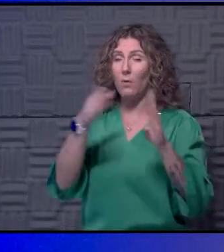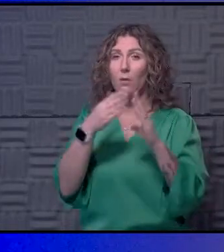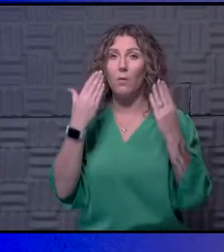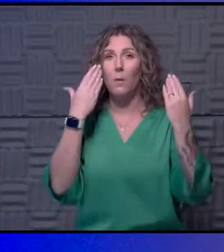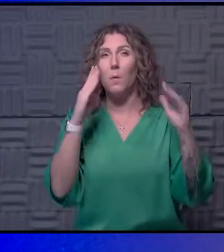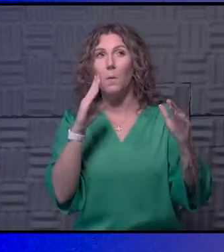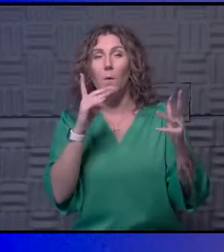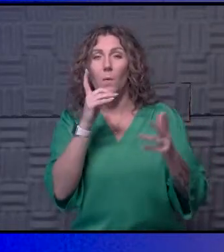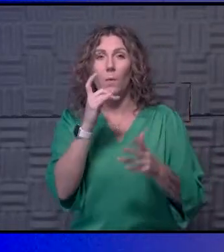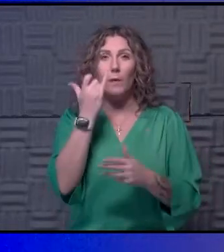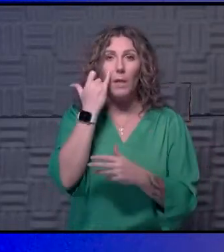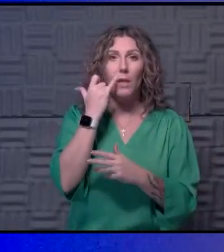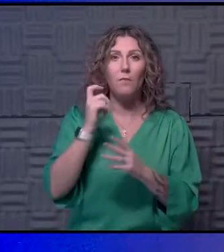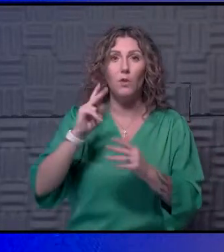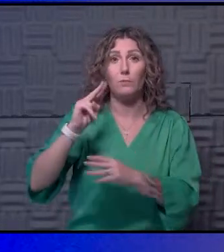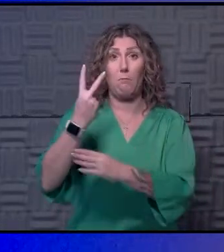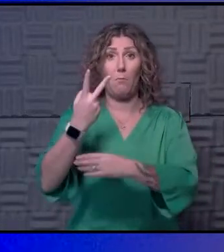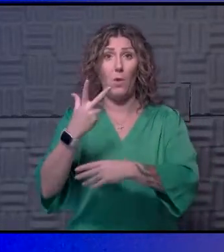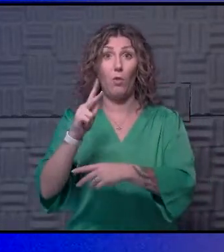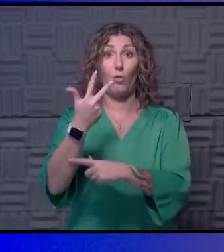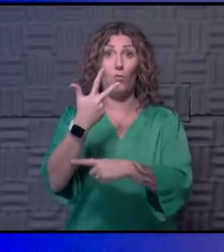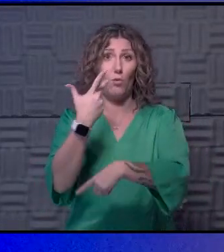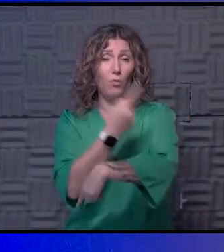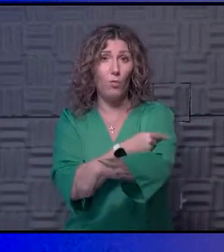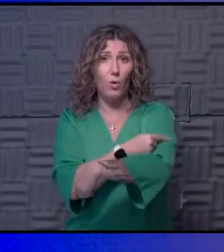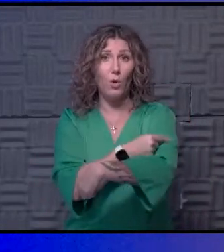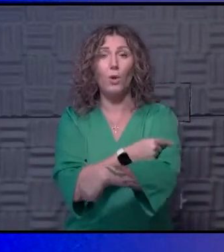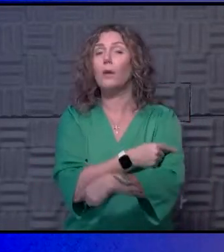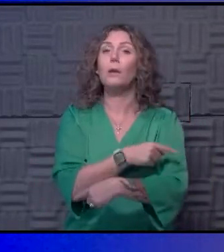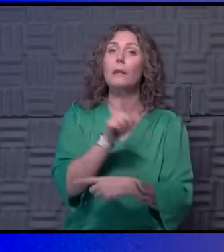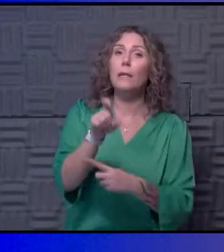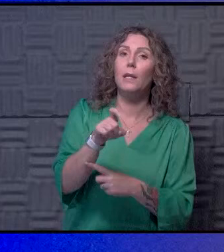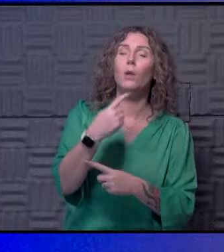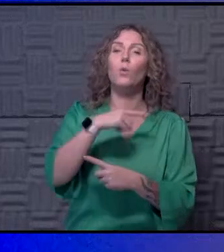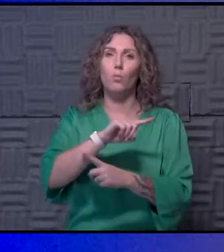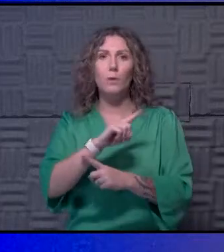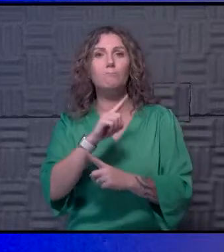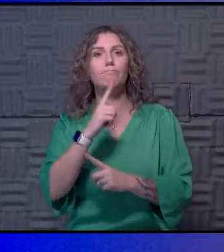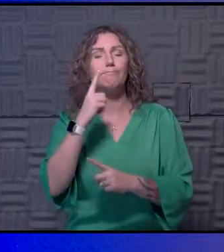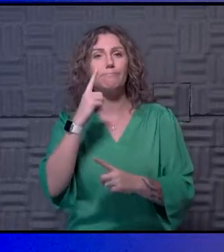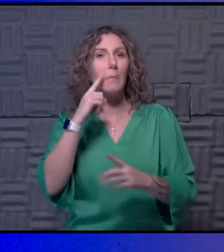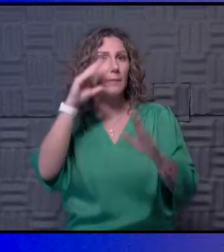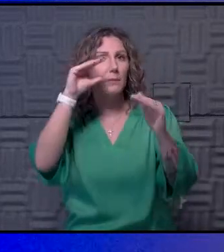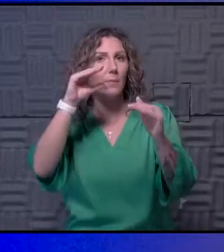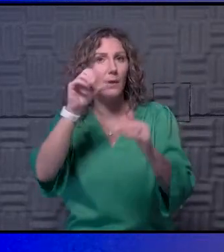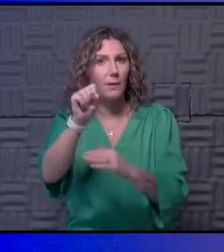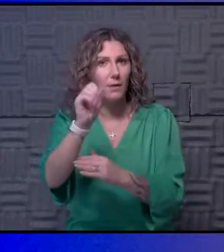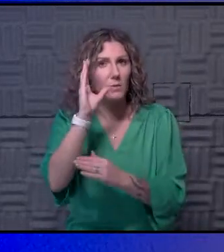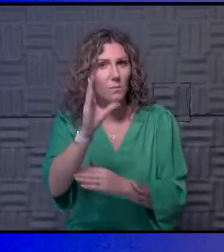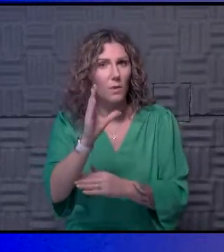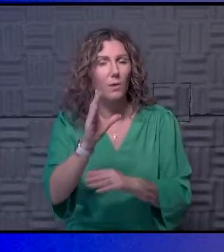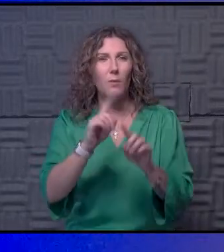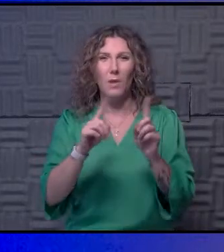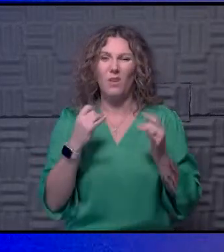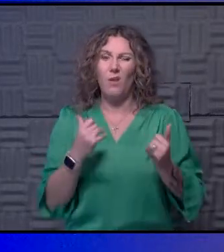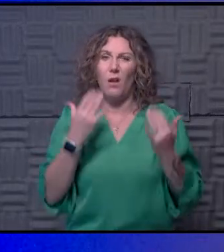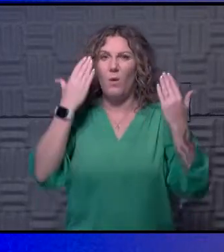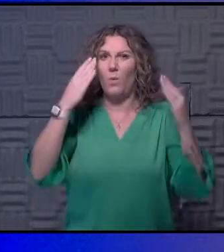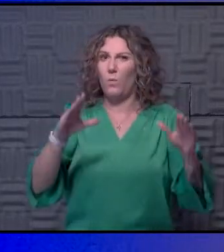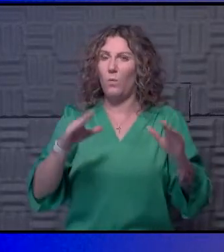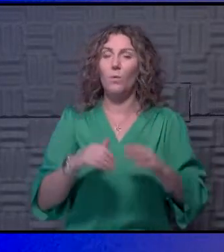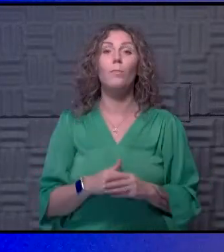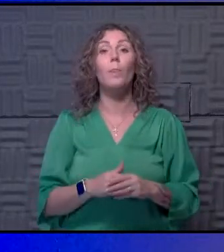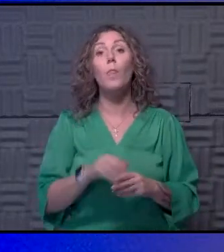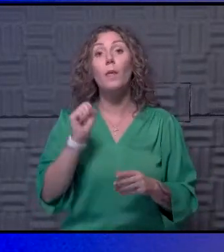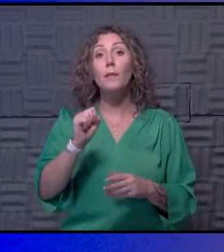boosters that will be recommended. More than likely, we anticipate there will be. but we don't know that right now. So yes, you